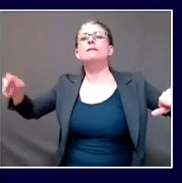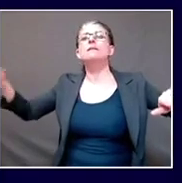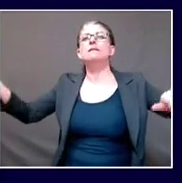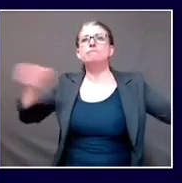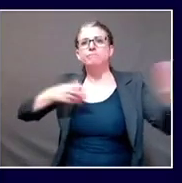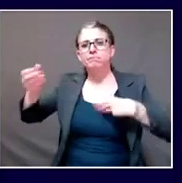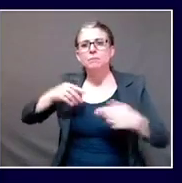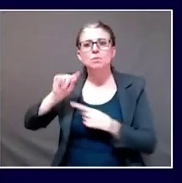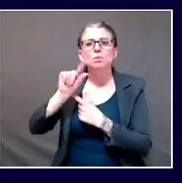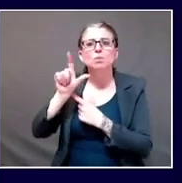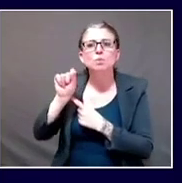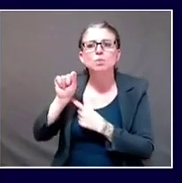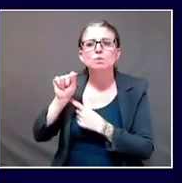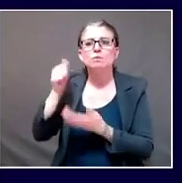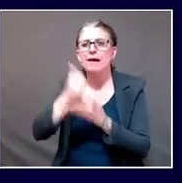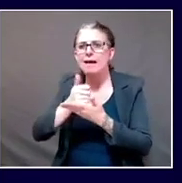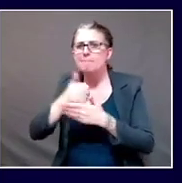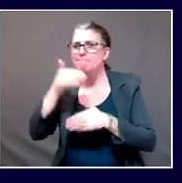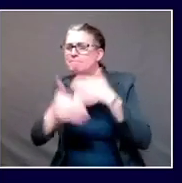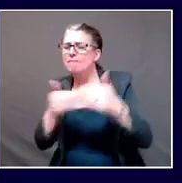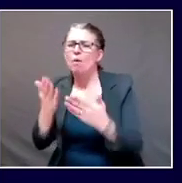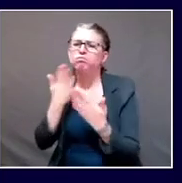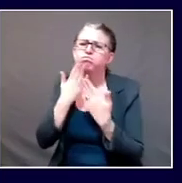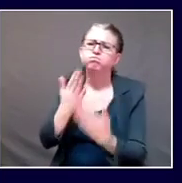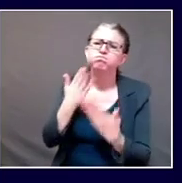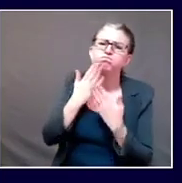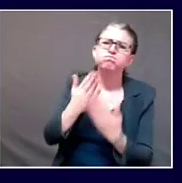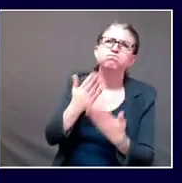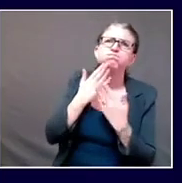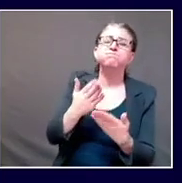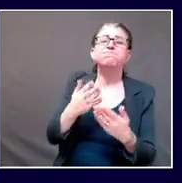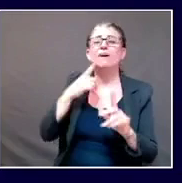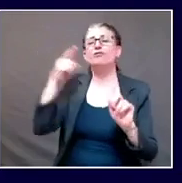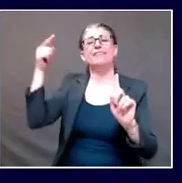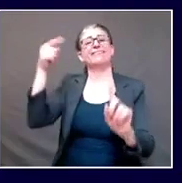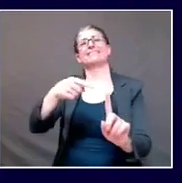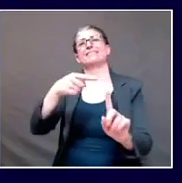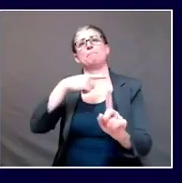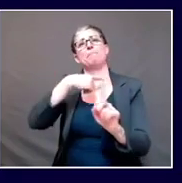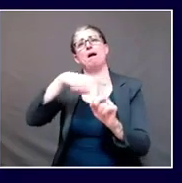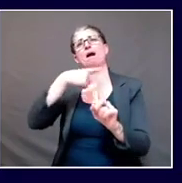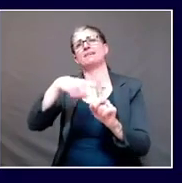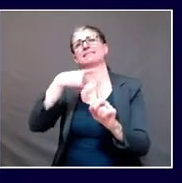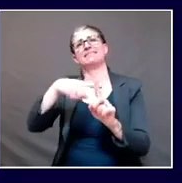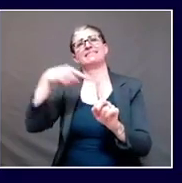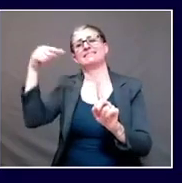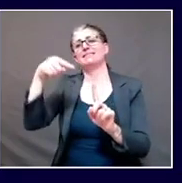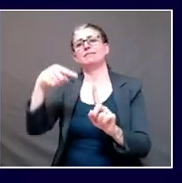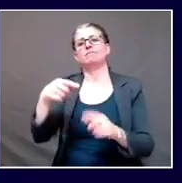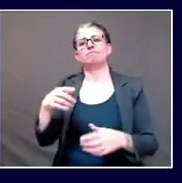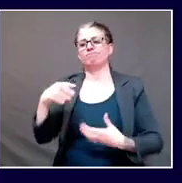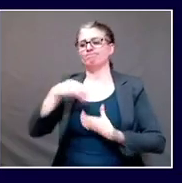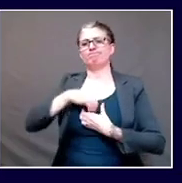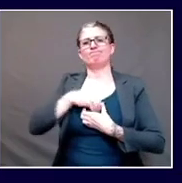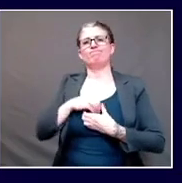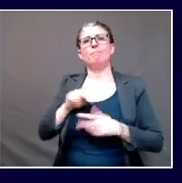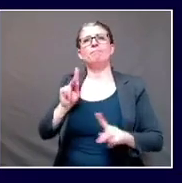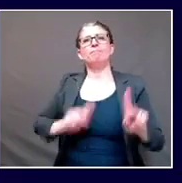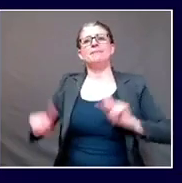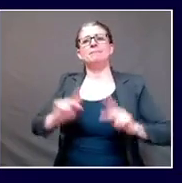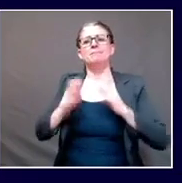seen that as much as anything else, despite the despair of some of these statistics and the daily